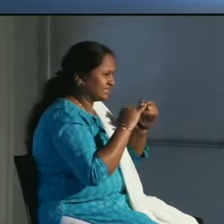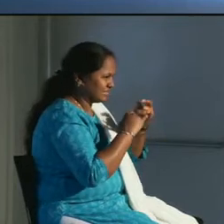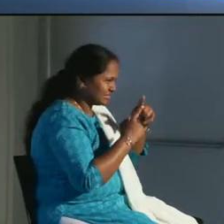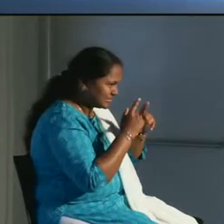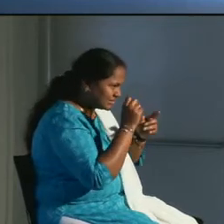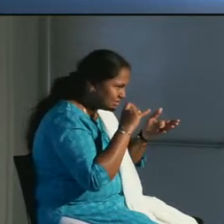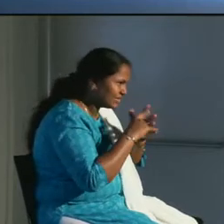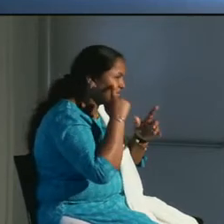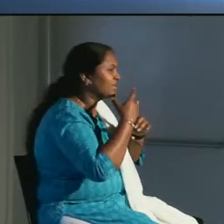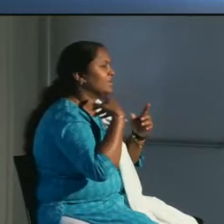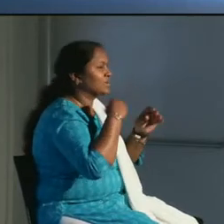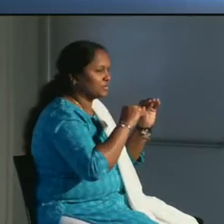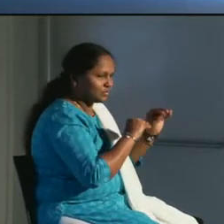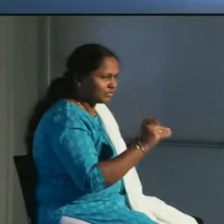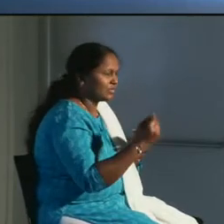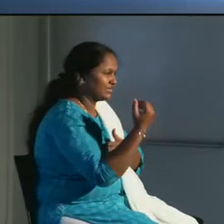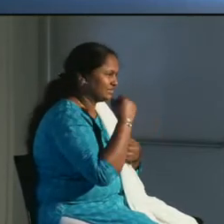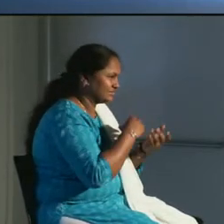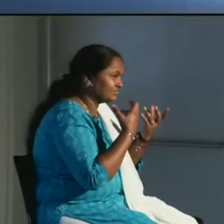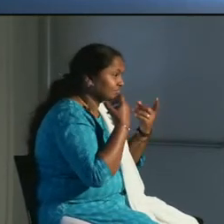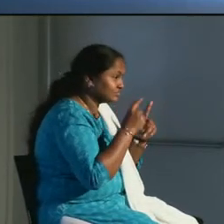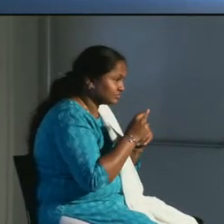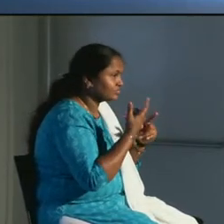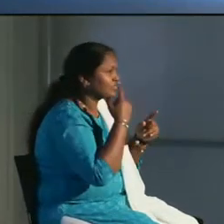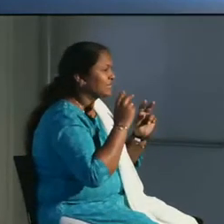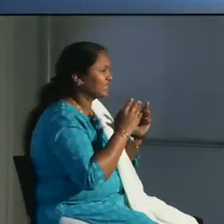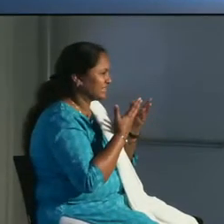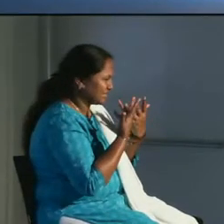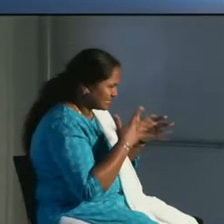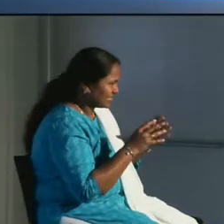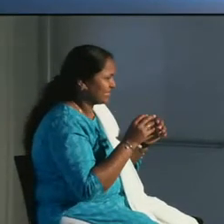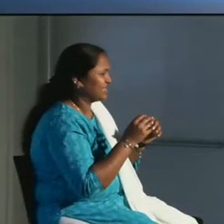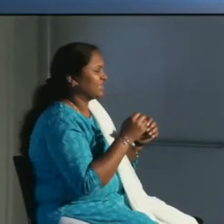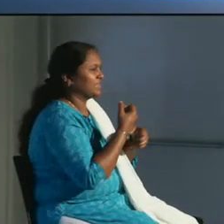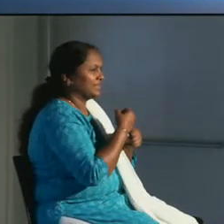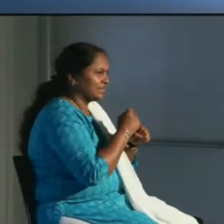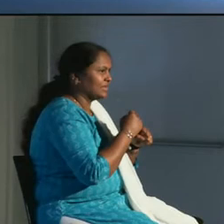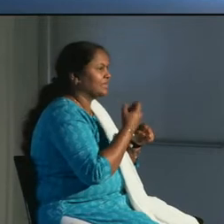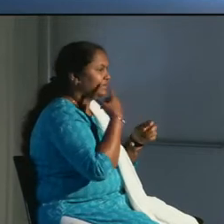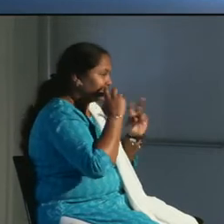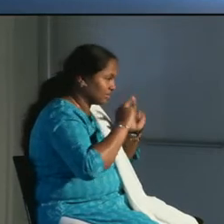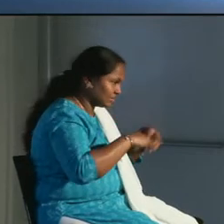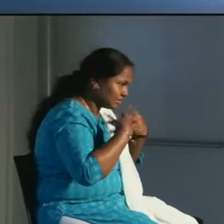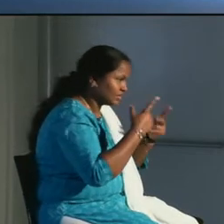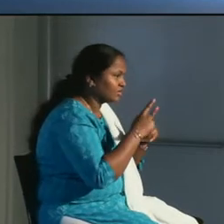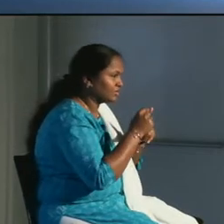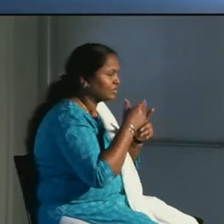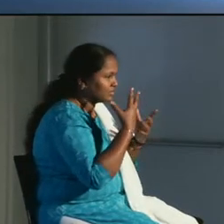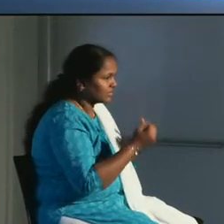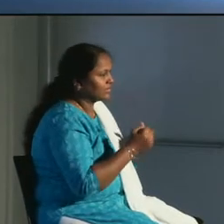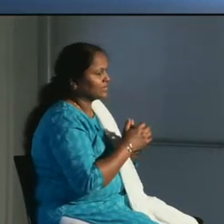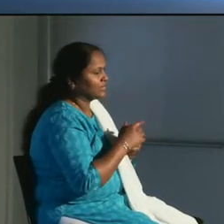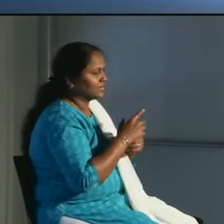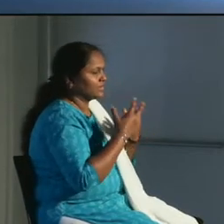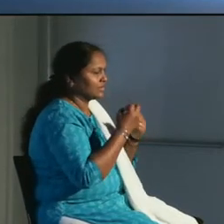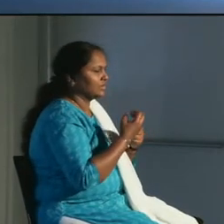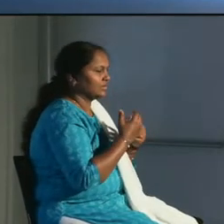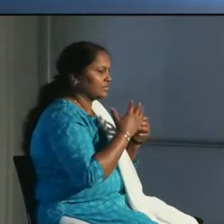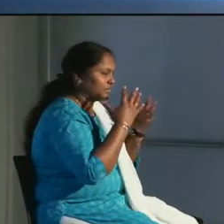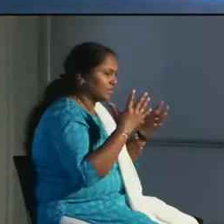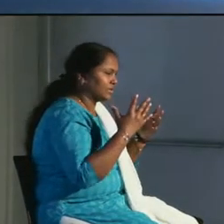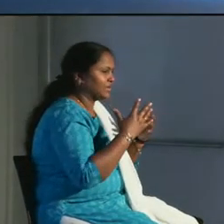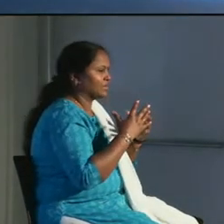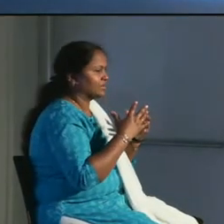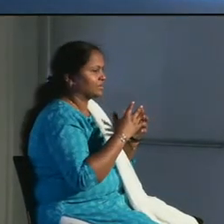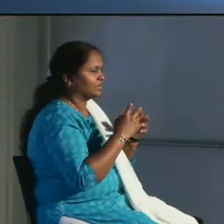there and moving my arms and making something and, you know, responding to it. There weren't many great responses to this